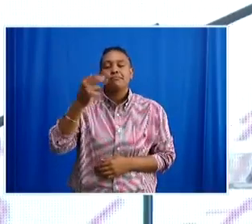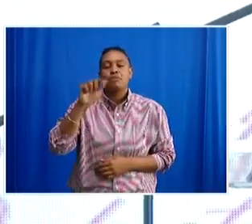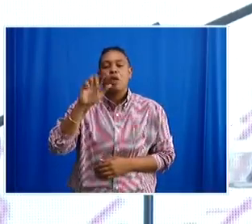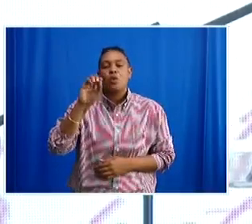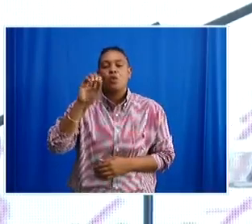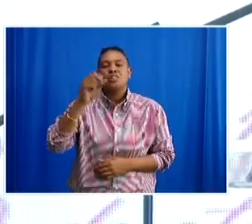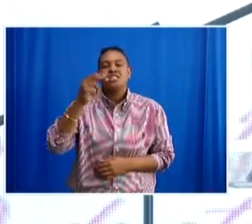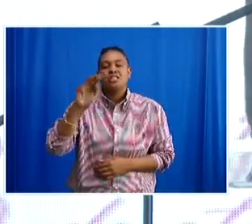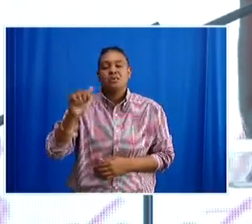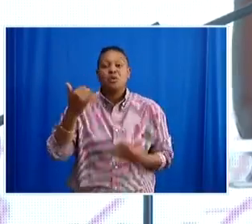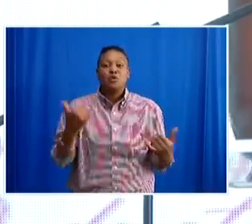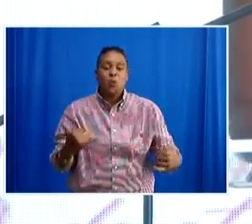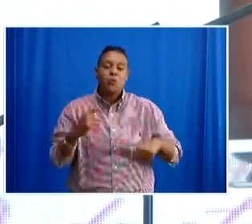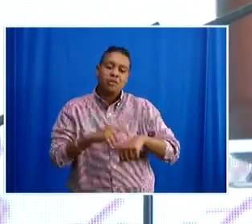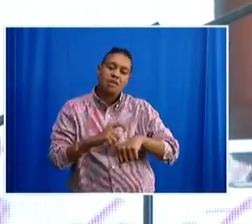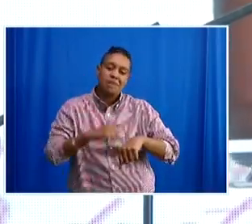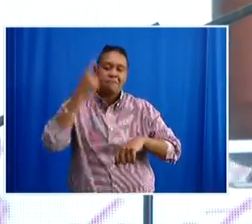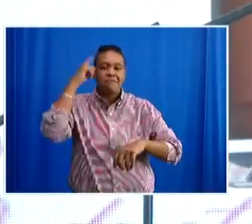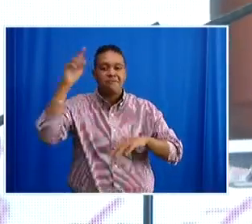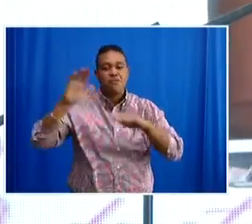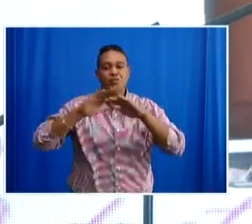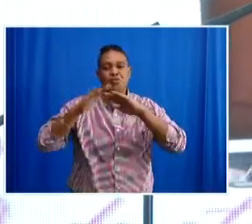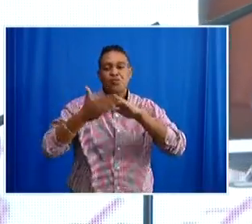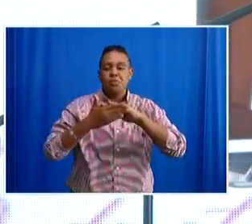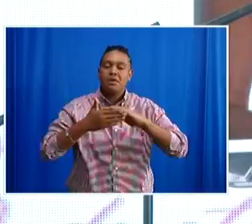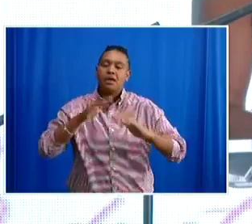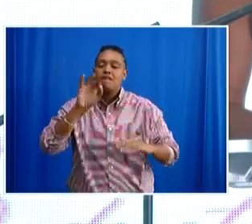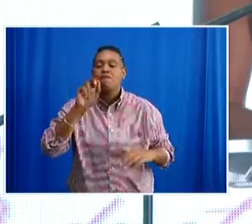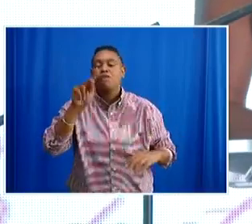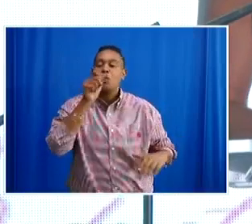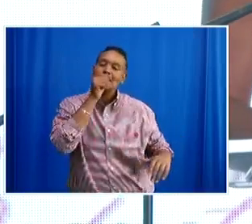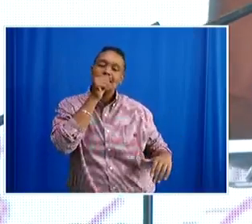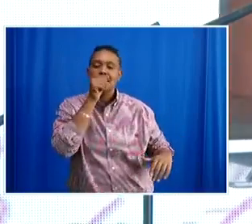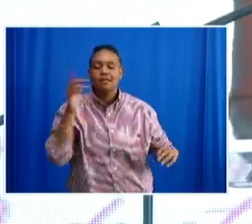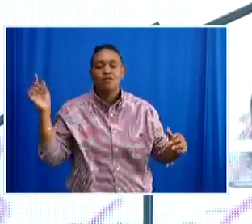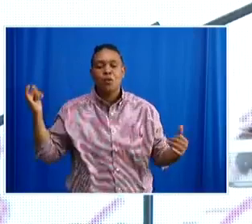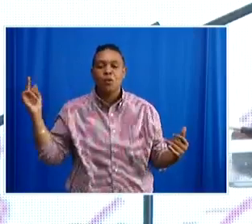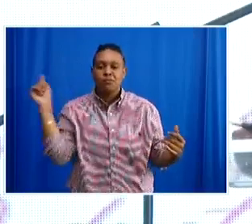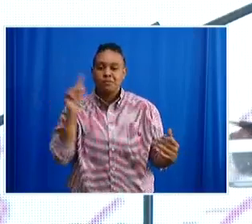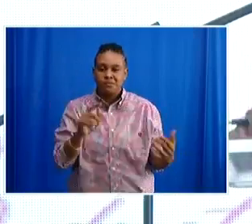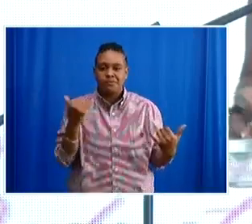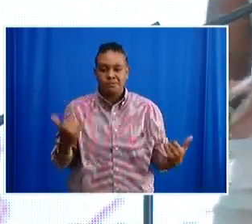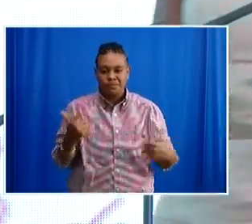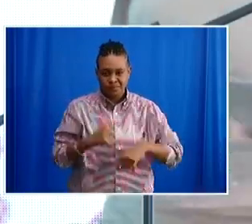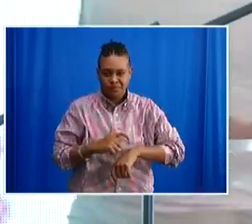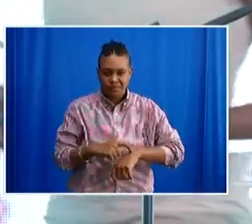And now it's time for the Jamaican folk singers.